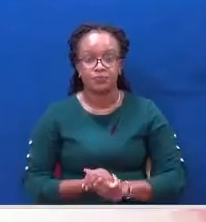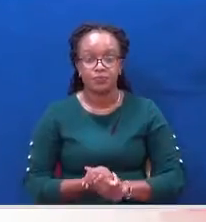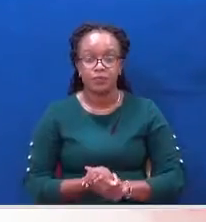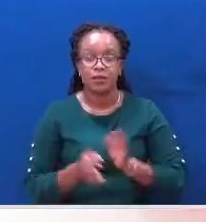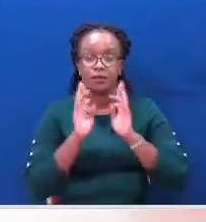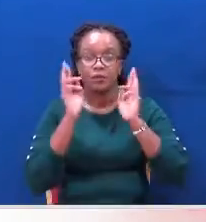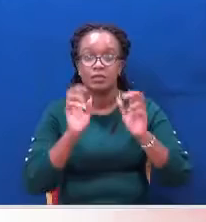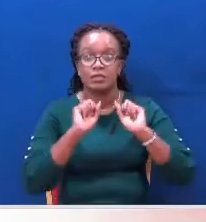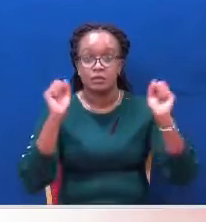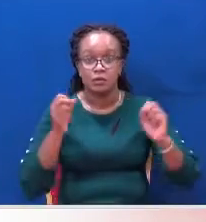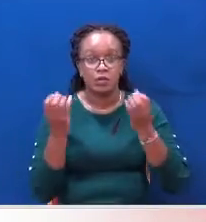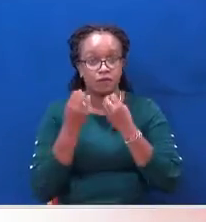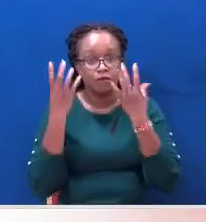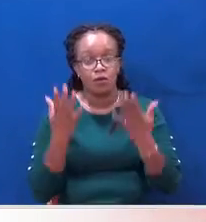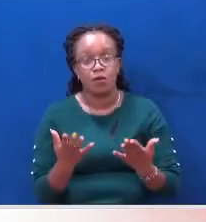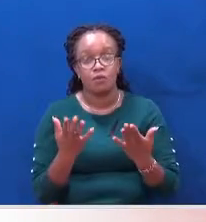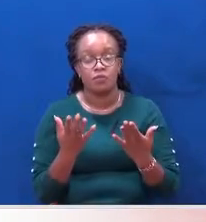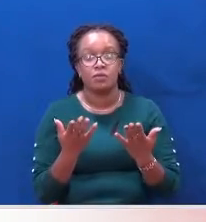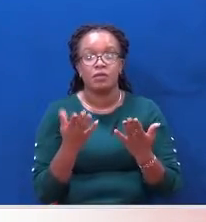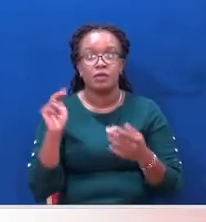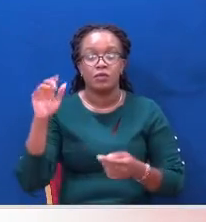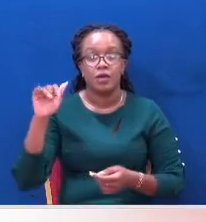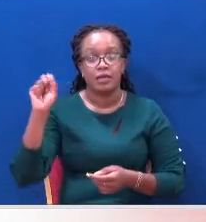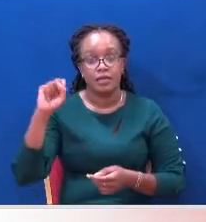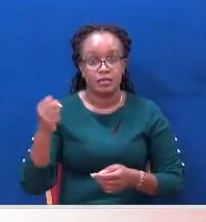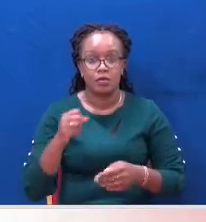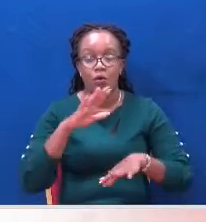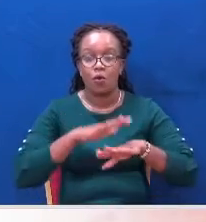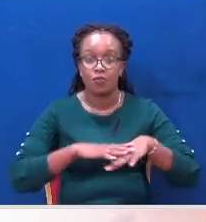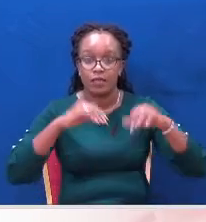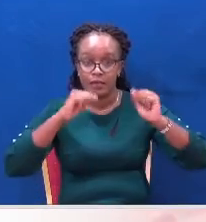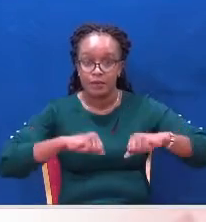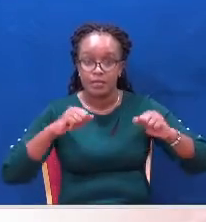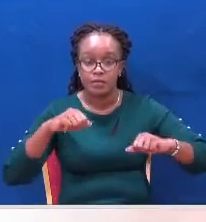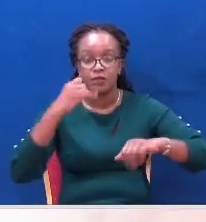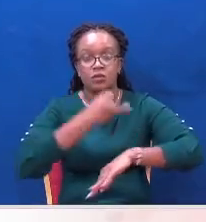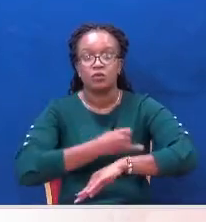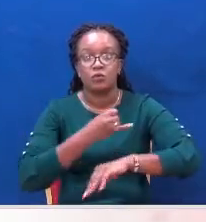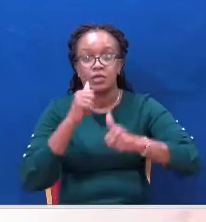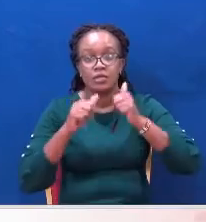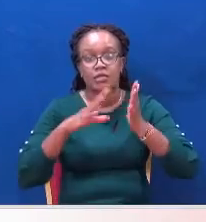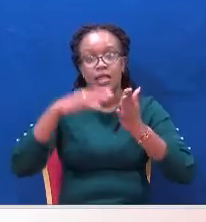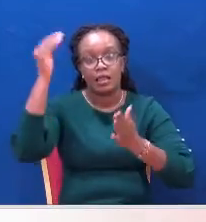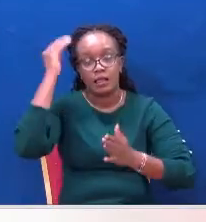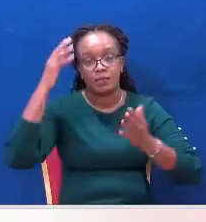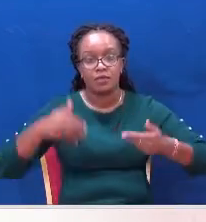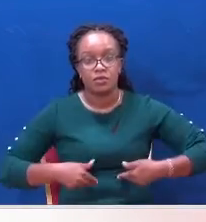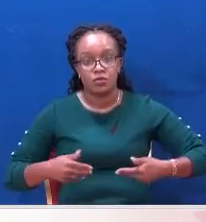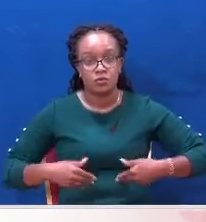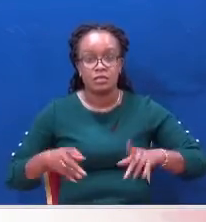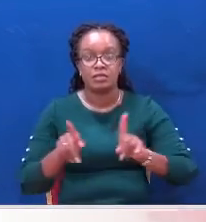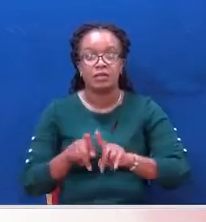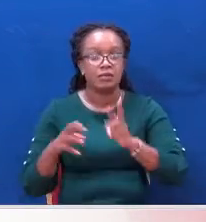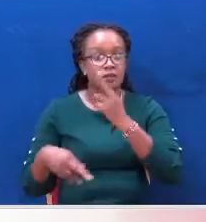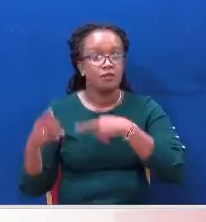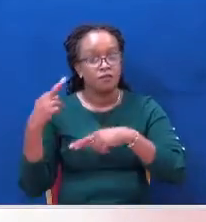inform NYS of the applicability of the skills learned by the youths at the institution and therefore guide in review courses